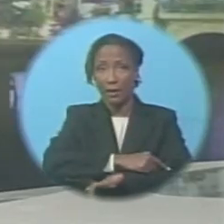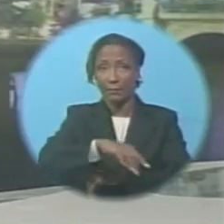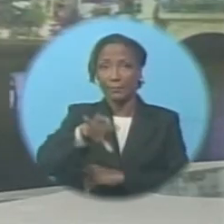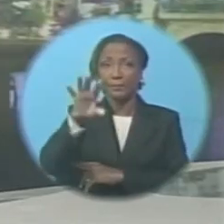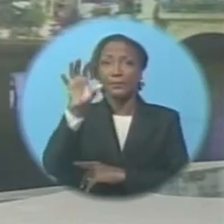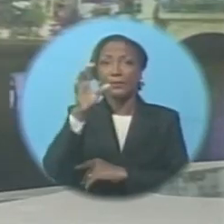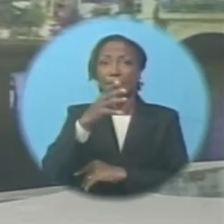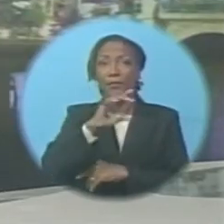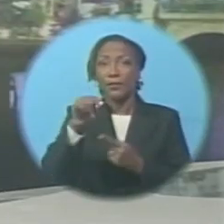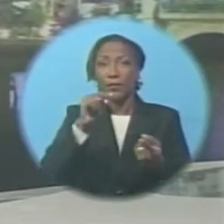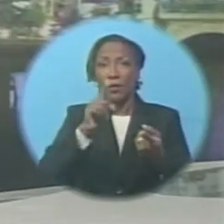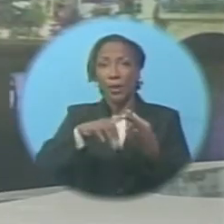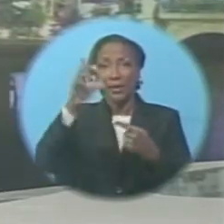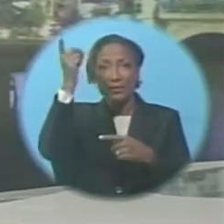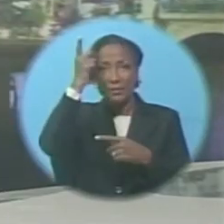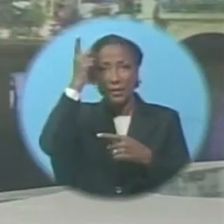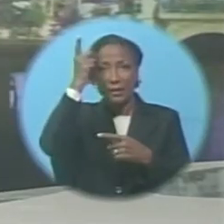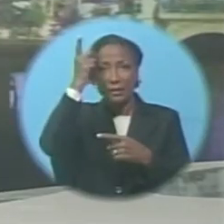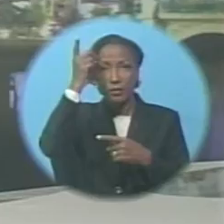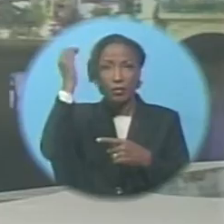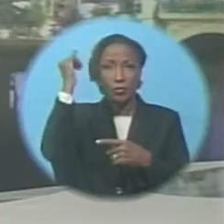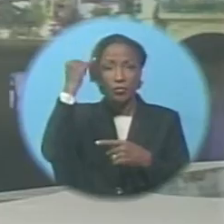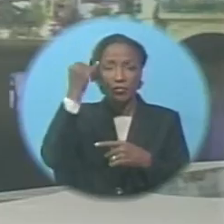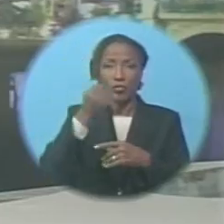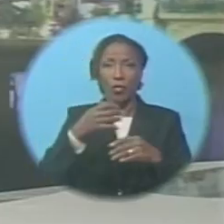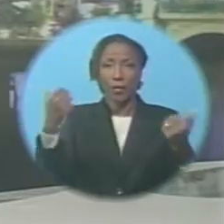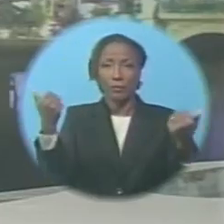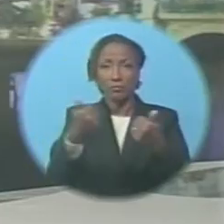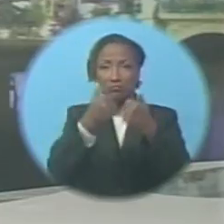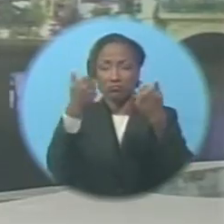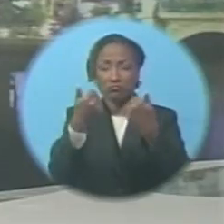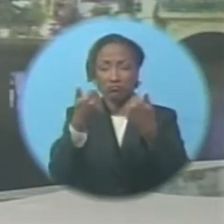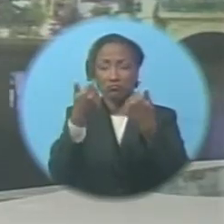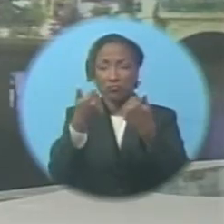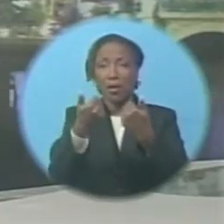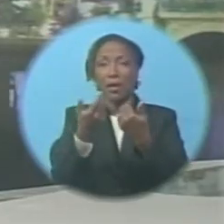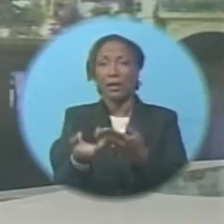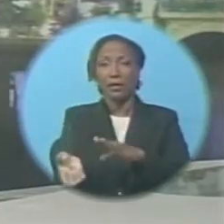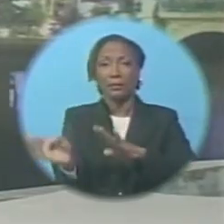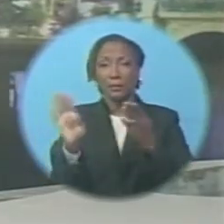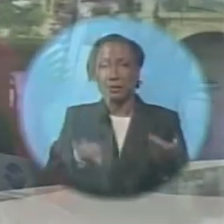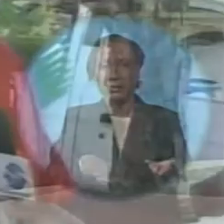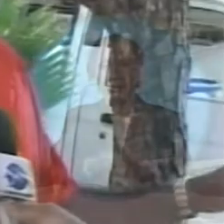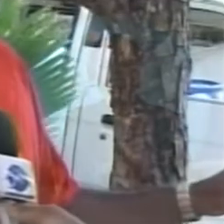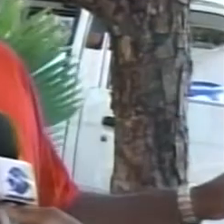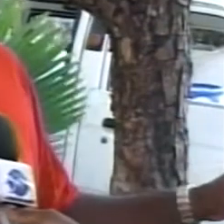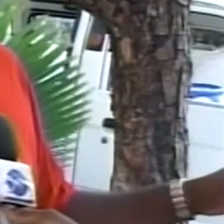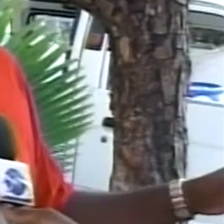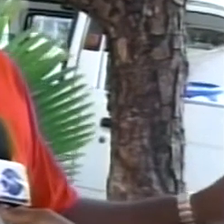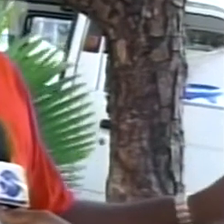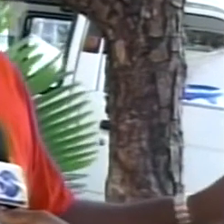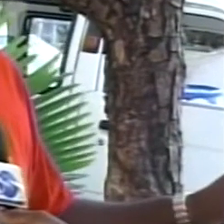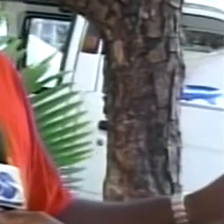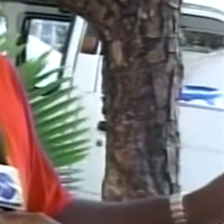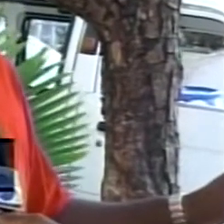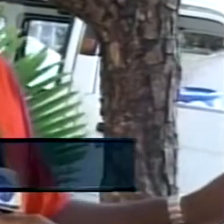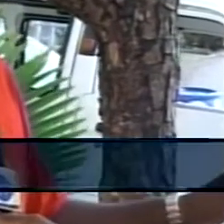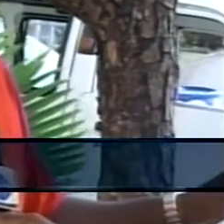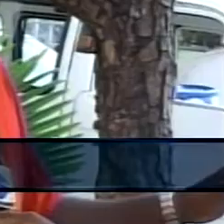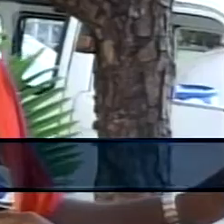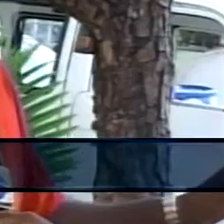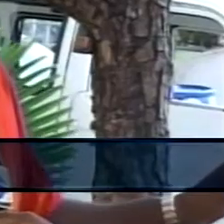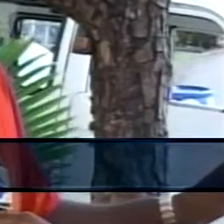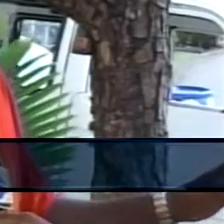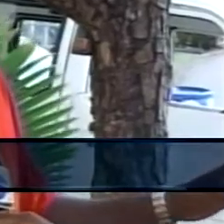highway. Daniel's brother, Kimar John, says the news has hit the family hard. Yesterday around 4 p.m. we received a call that